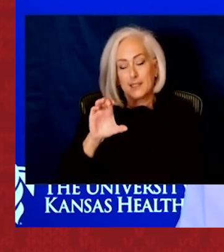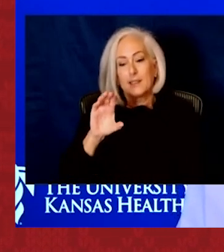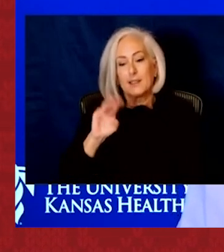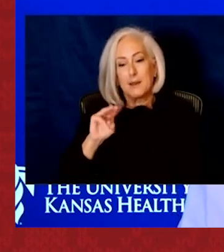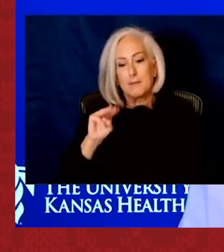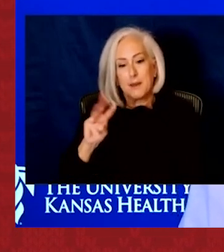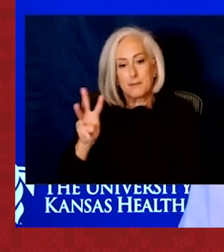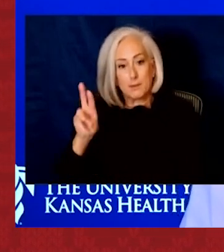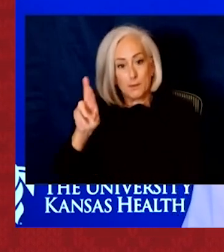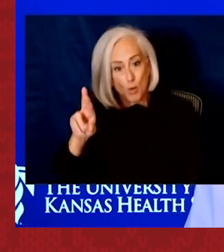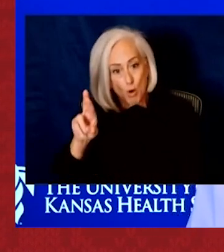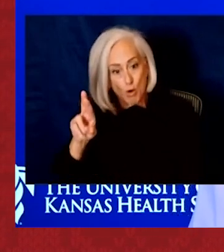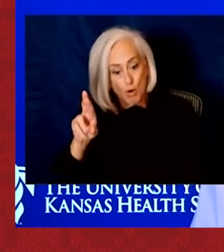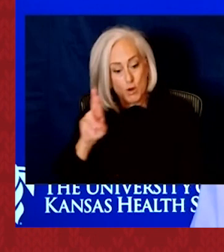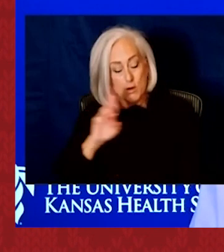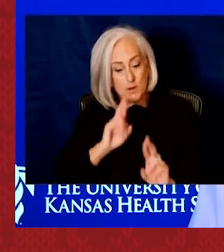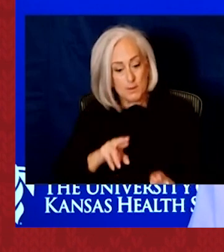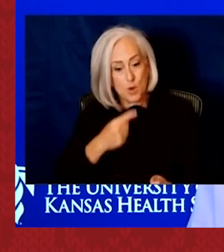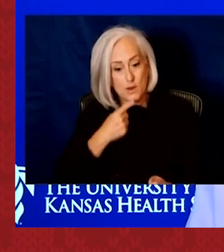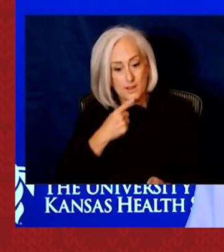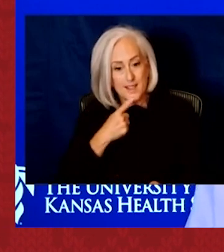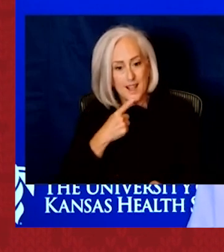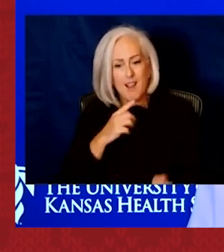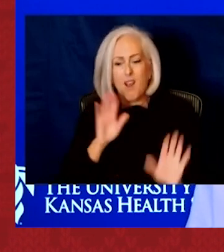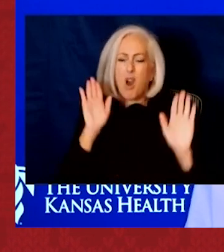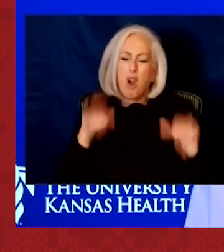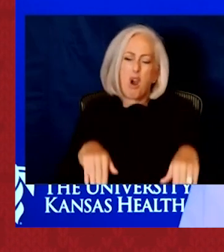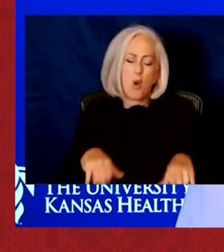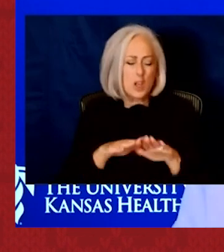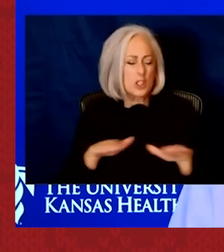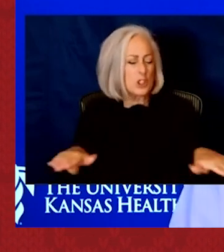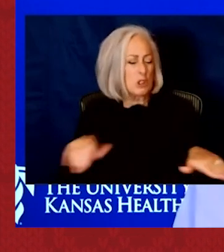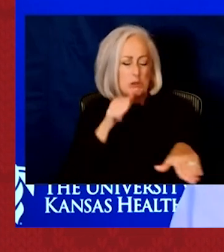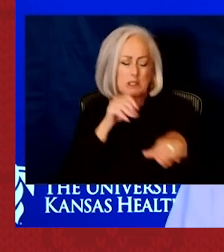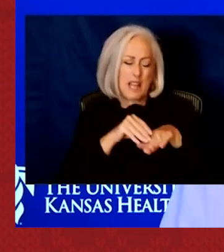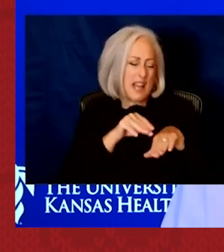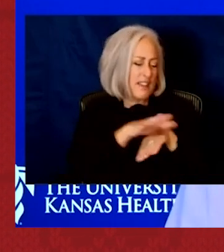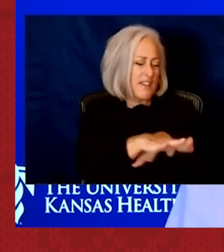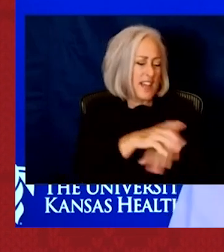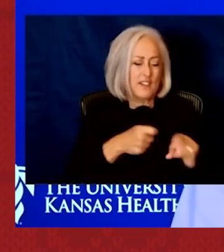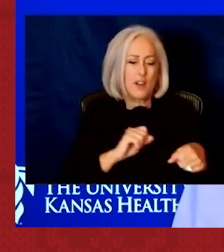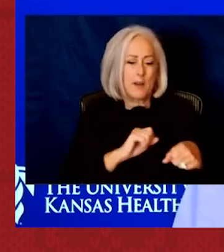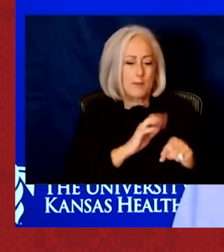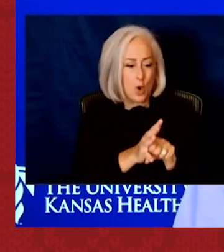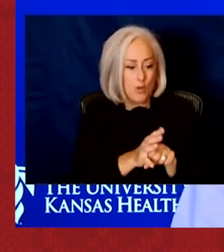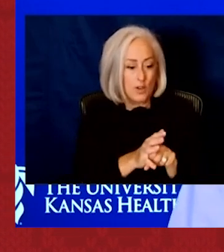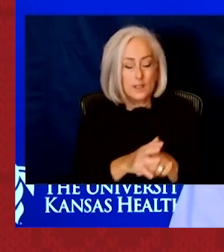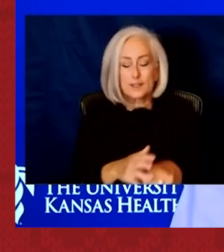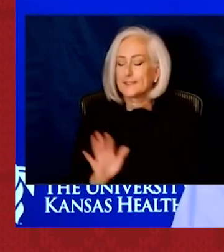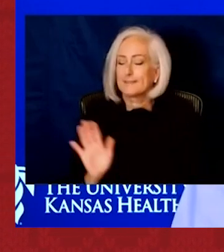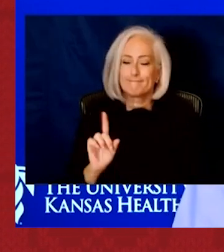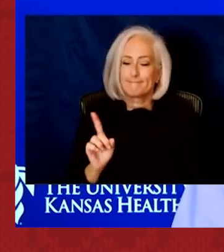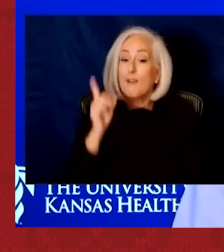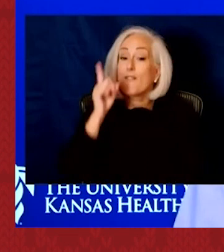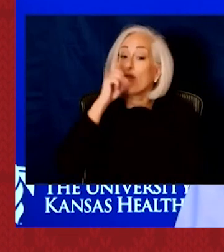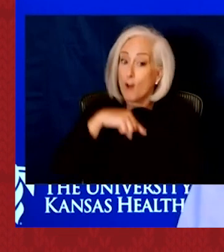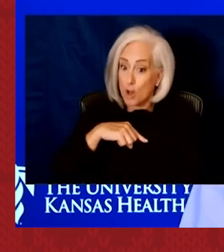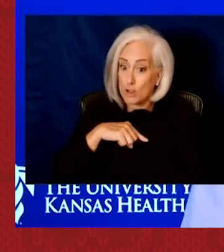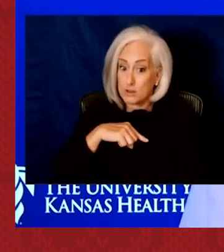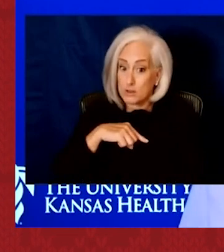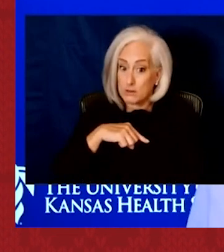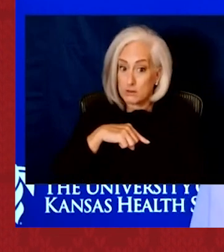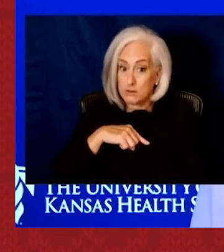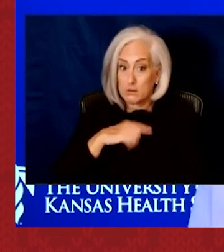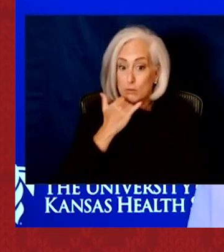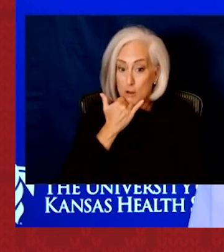continues to have this myth that children are not affected by COVID-19, and that is absolutely false. Now, the rate of having complications